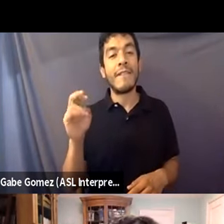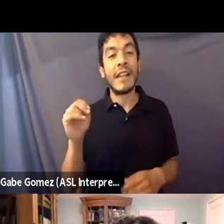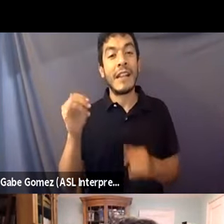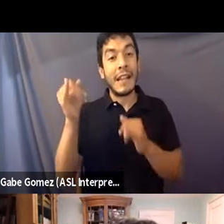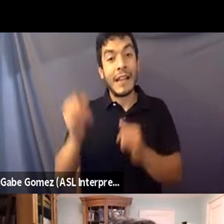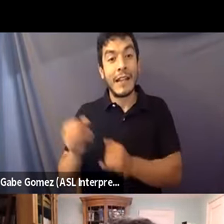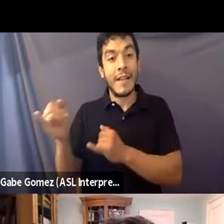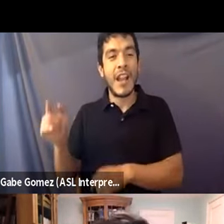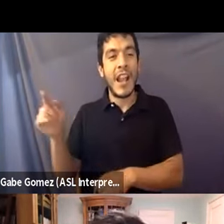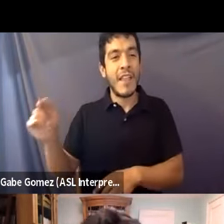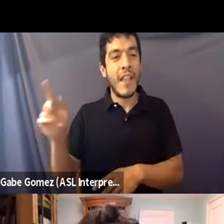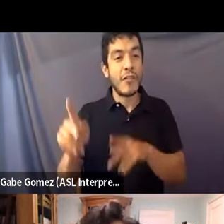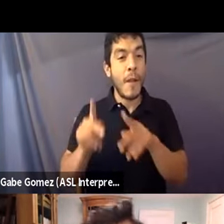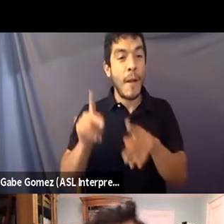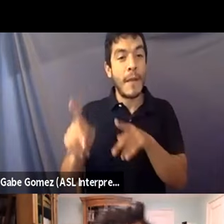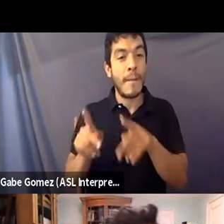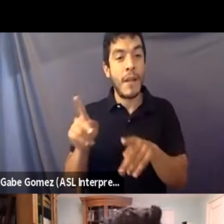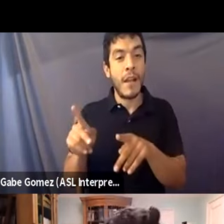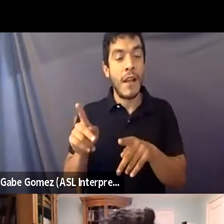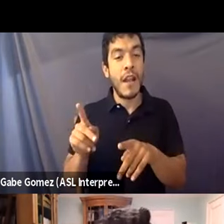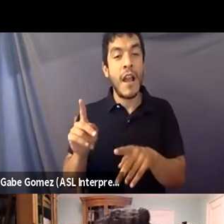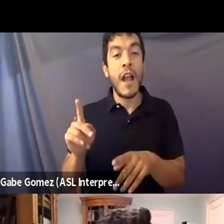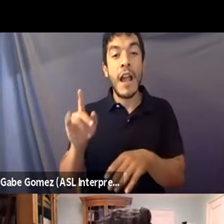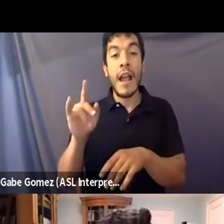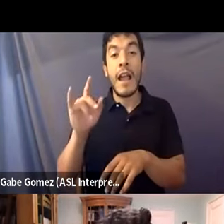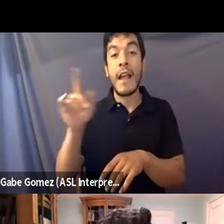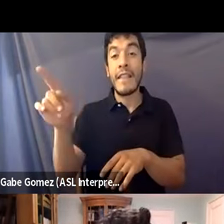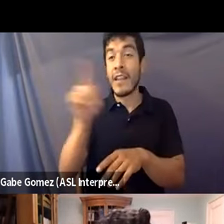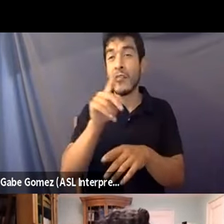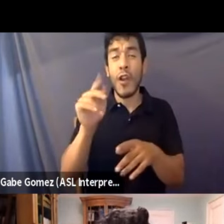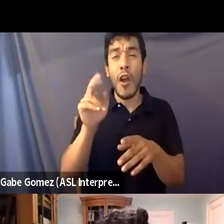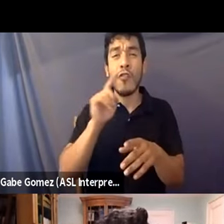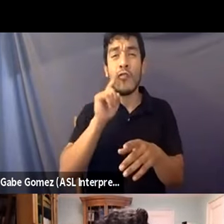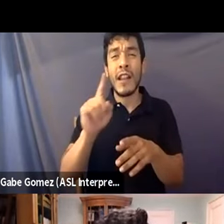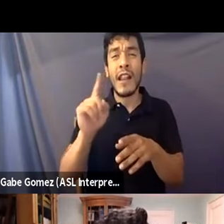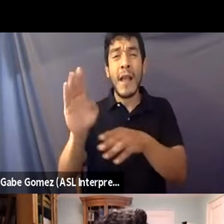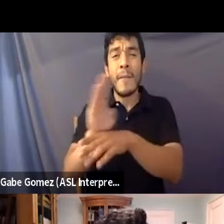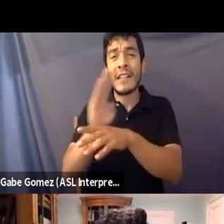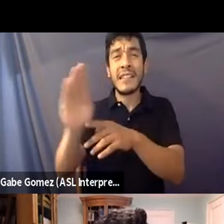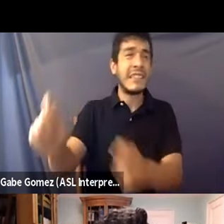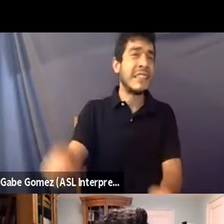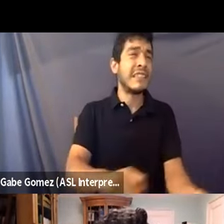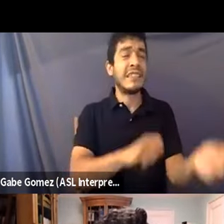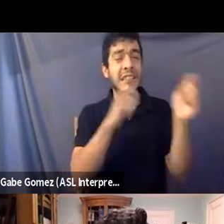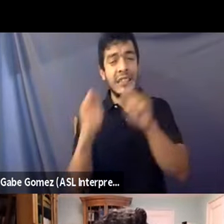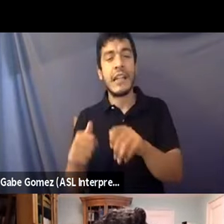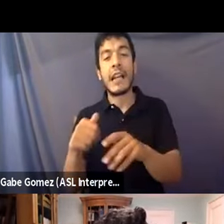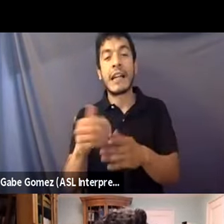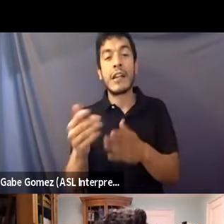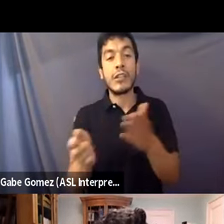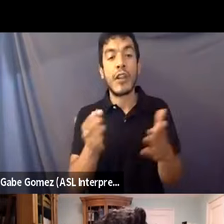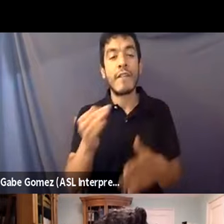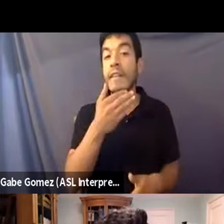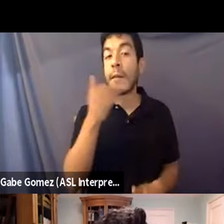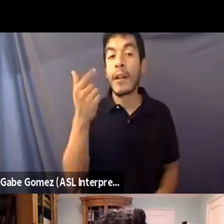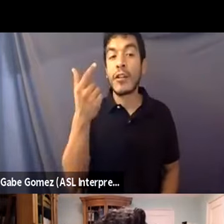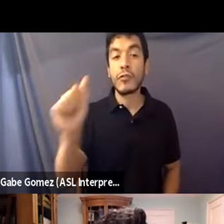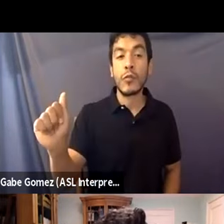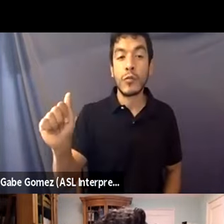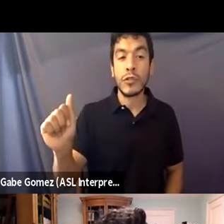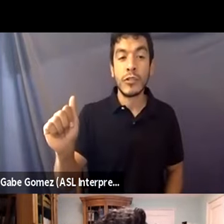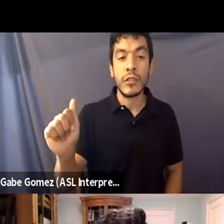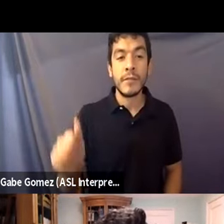institutions that are being transformed in service of a better Georgia and service of a